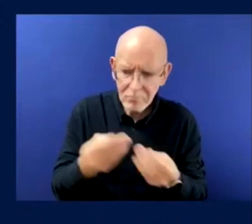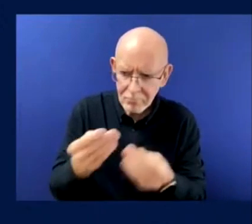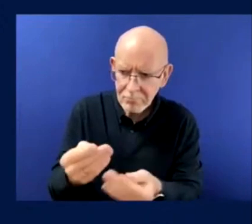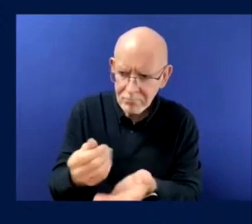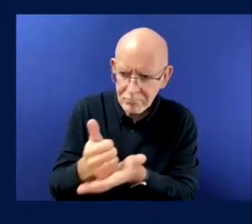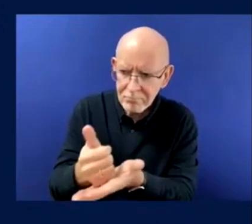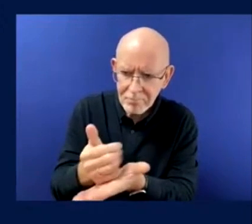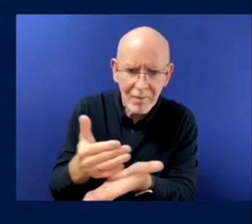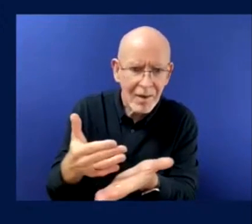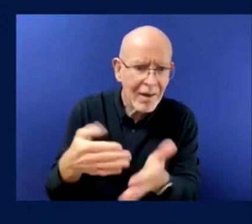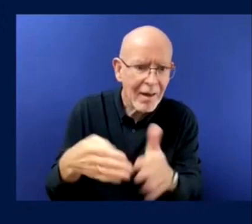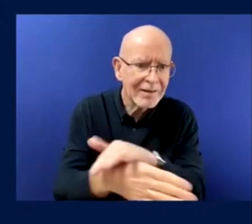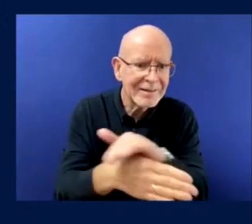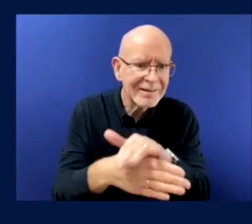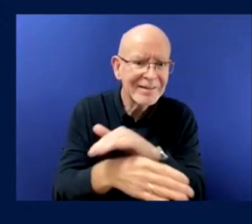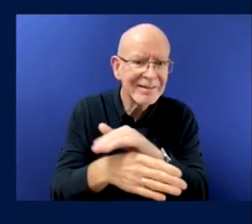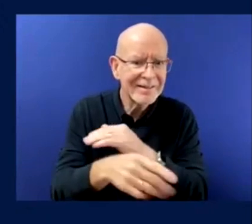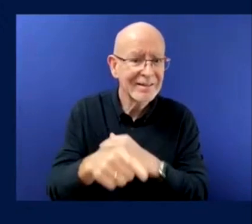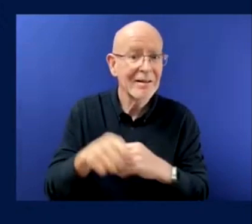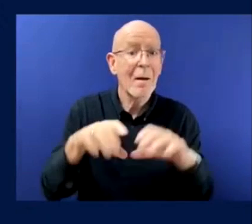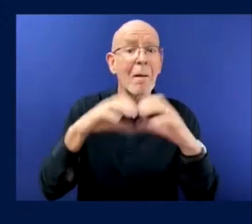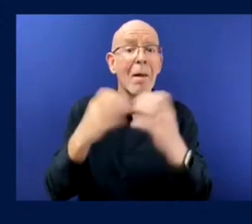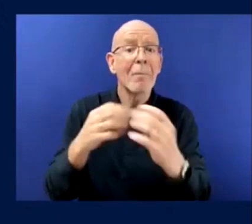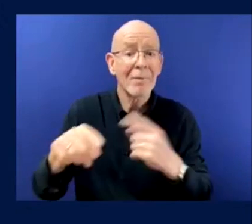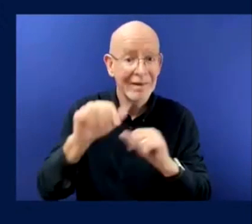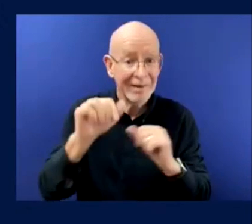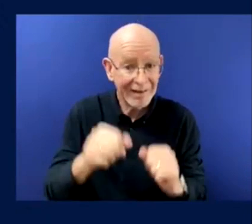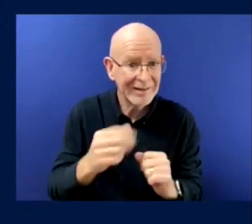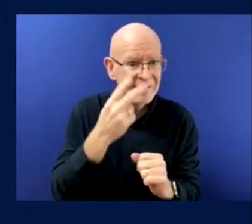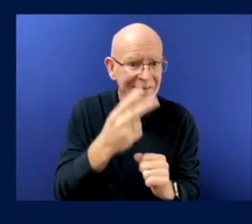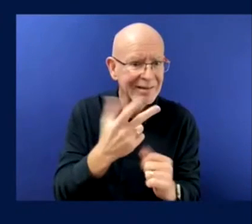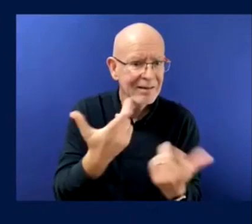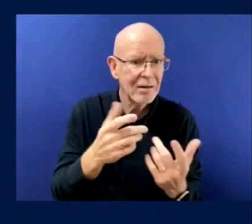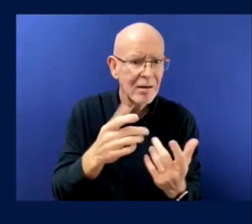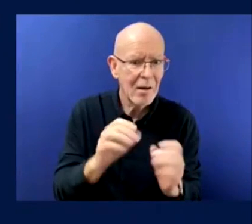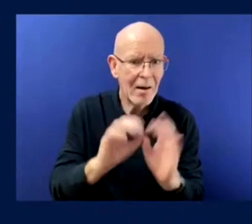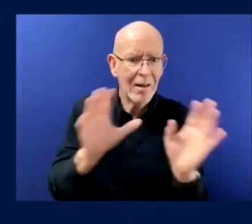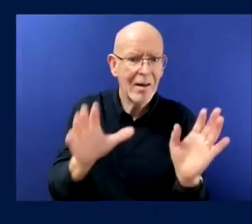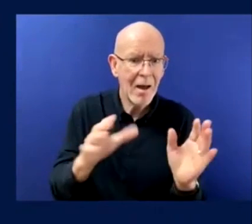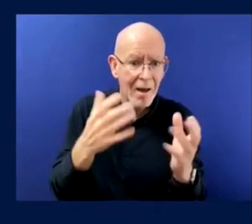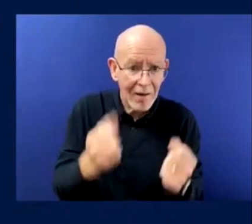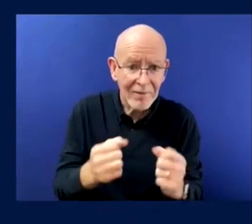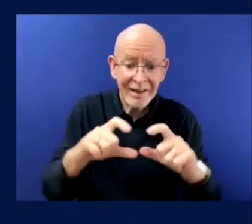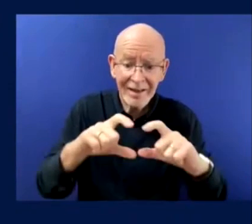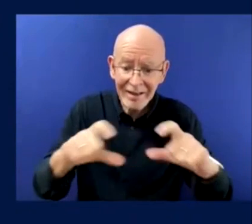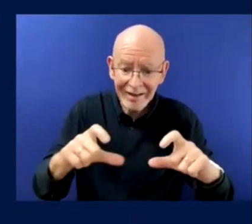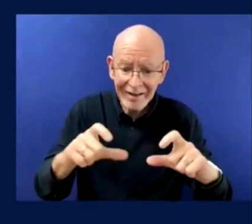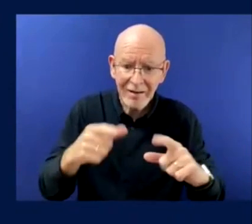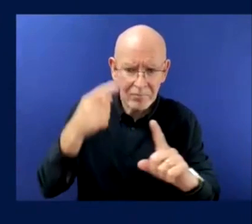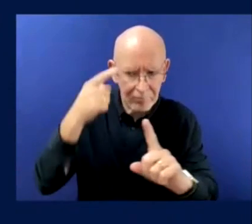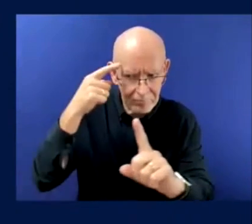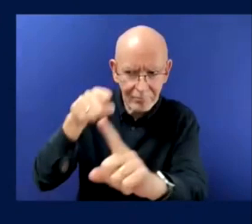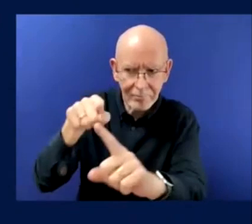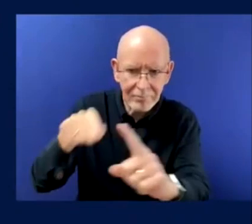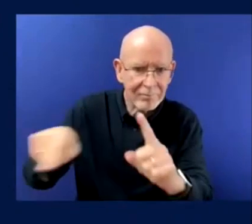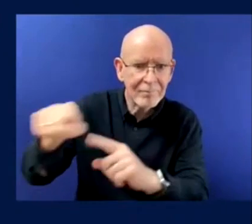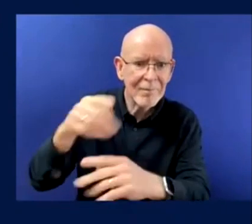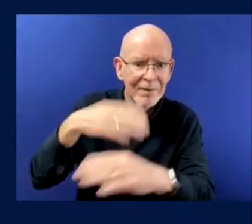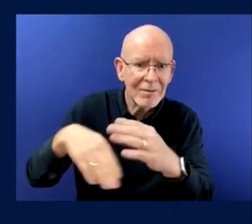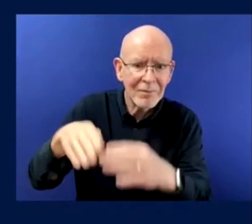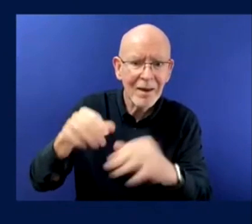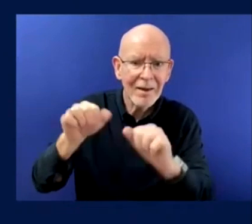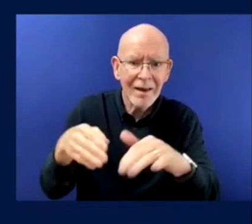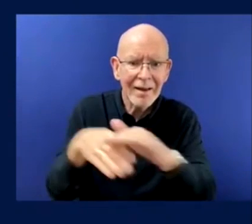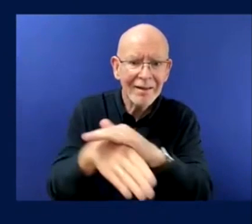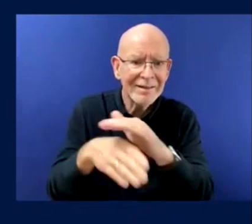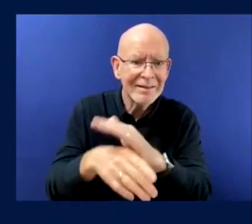of the umbrella terms from my slides right at the start to say who might be eligible, and to say that you're very welcome